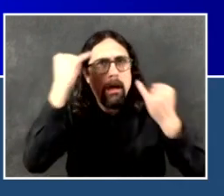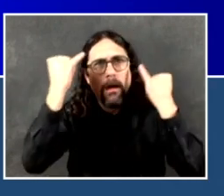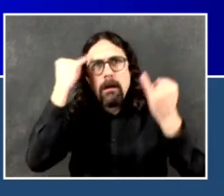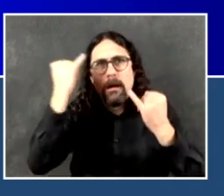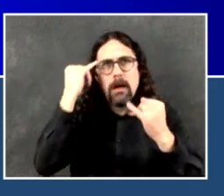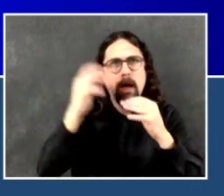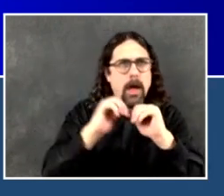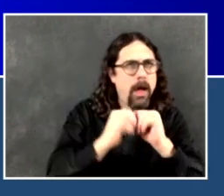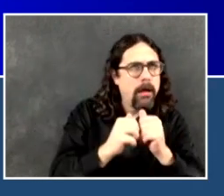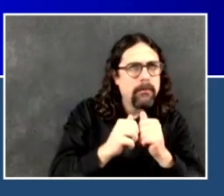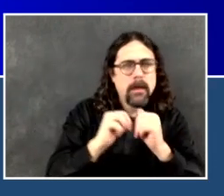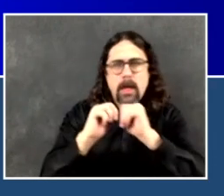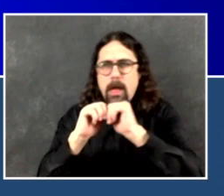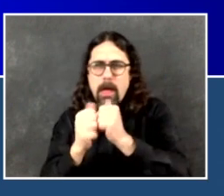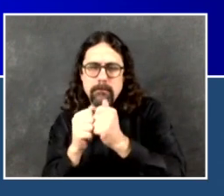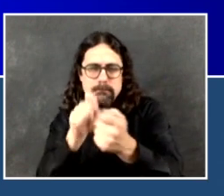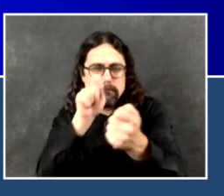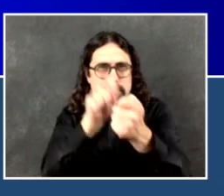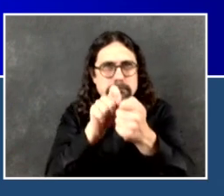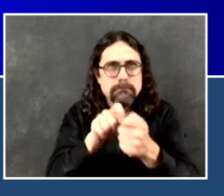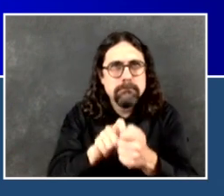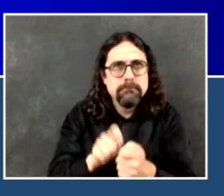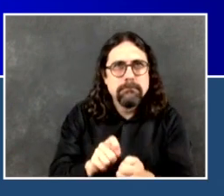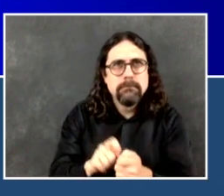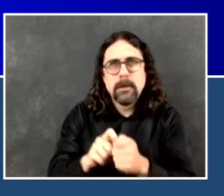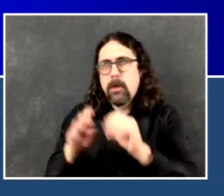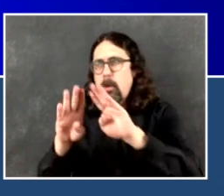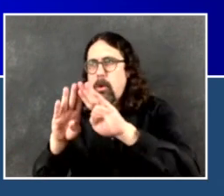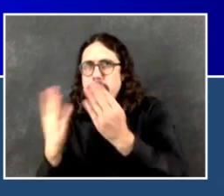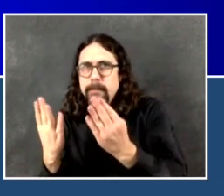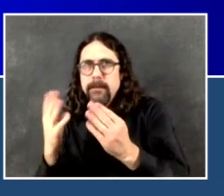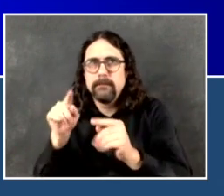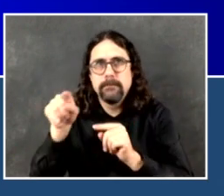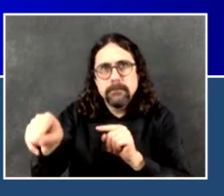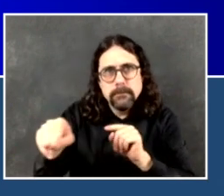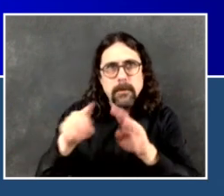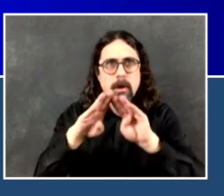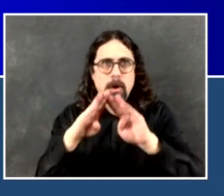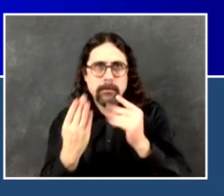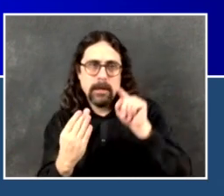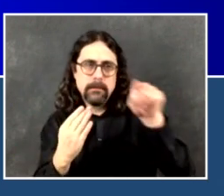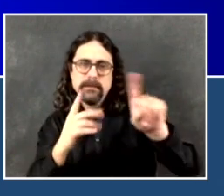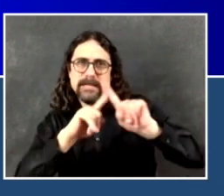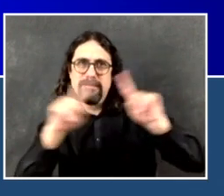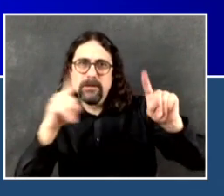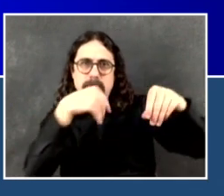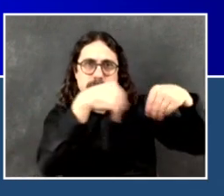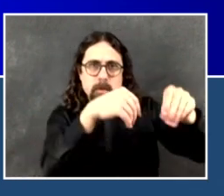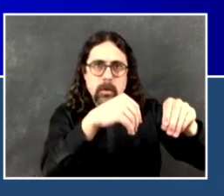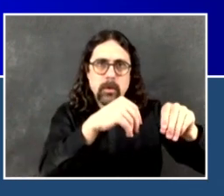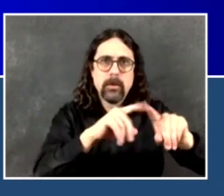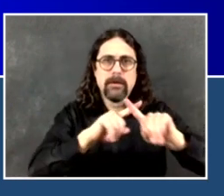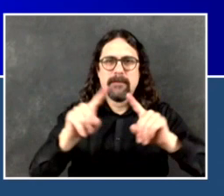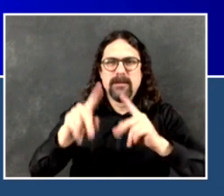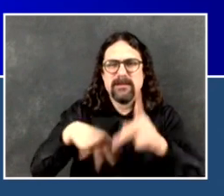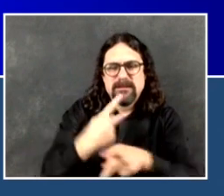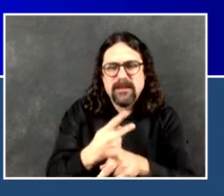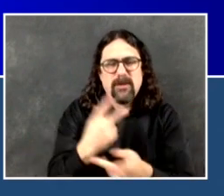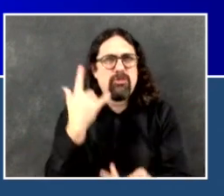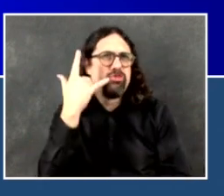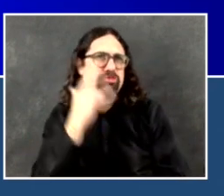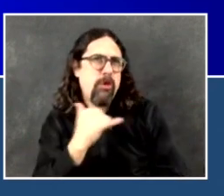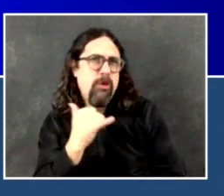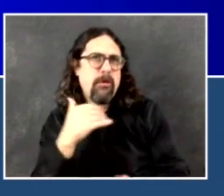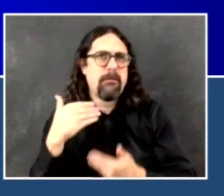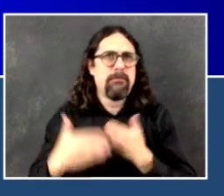these will be things we do later, but here are obvious everyday questions. How do you reopen a restaurant and still